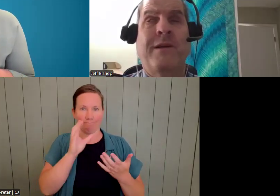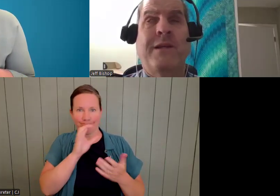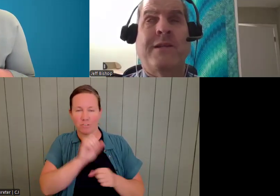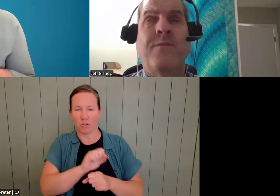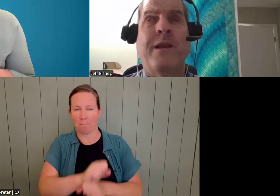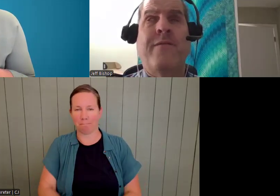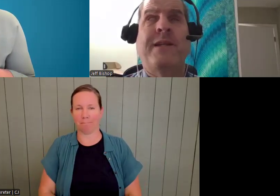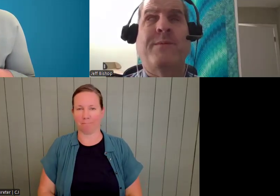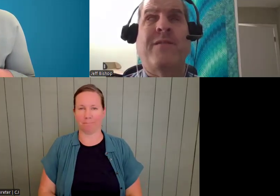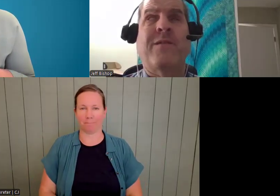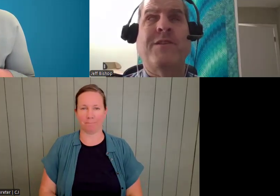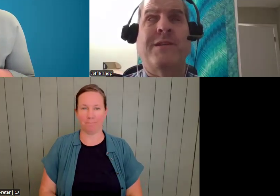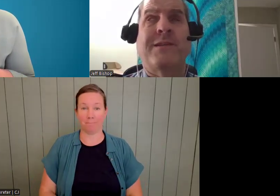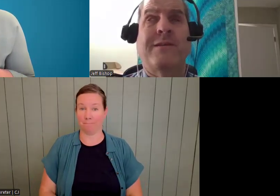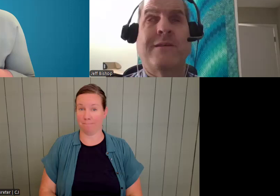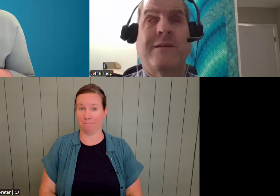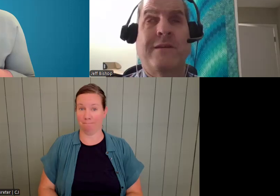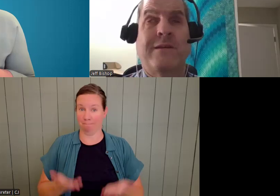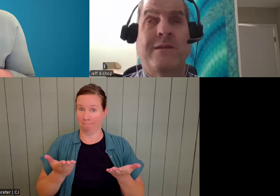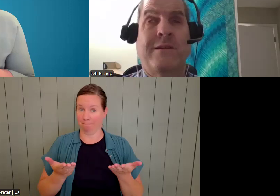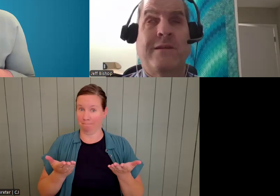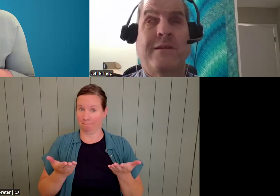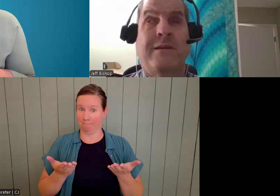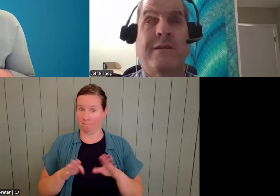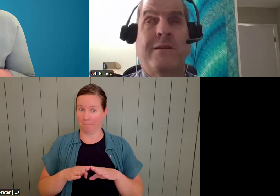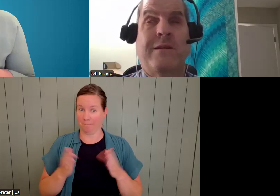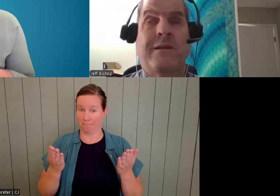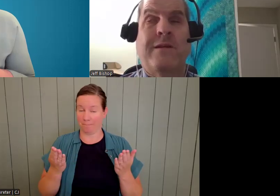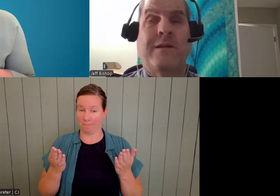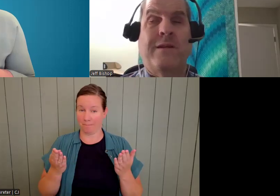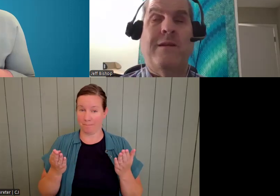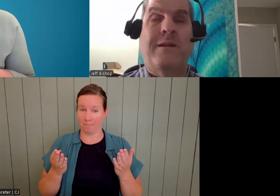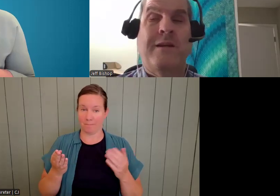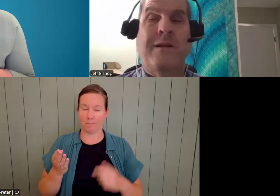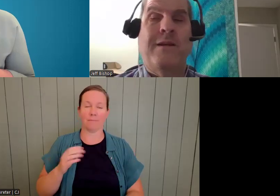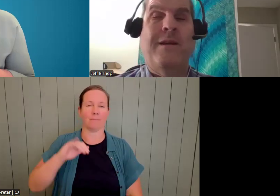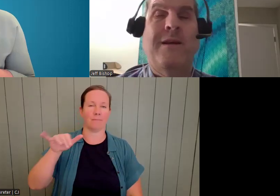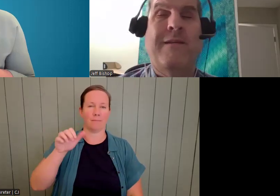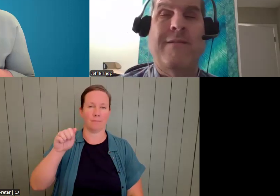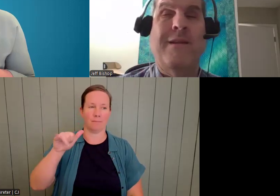So, does anyone have any specific questions? All right, we have a hand up from Jaden.